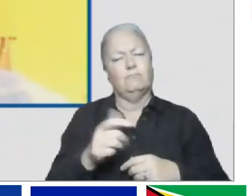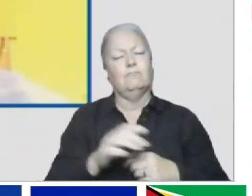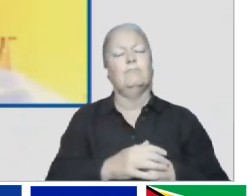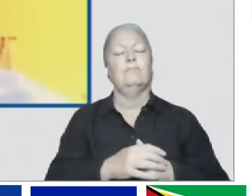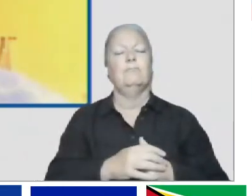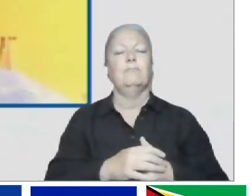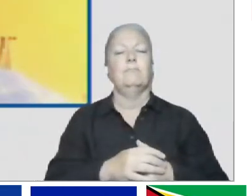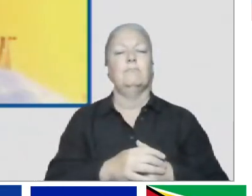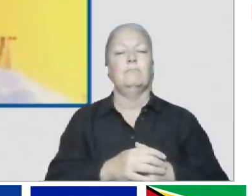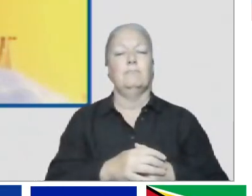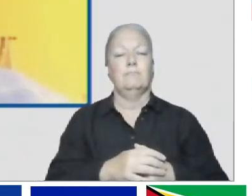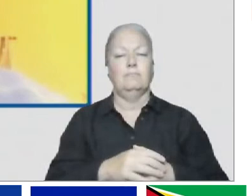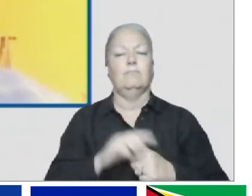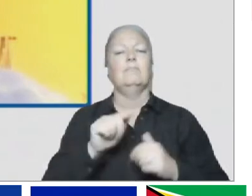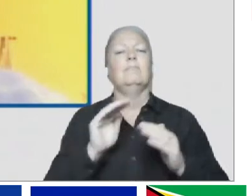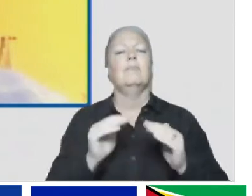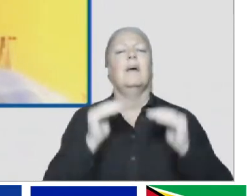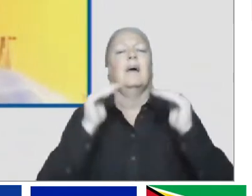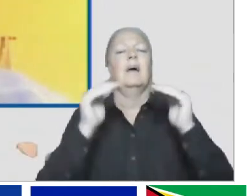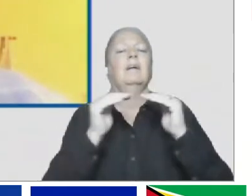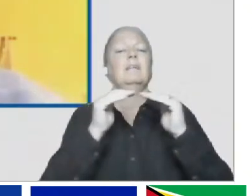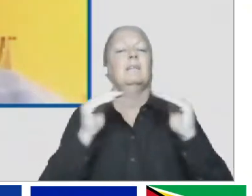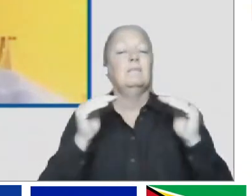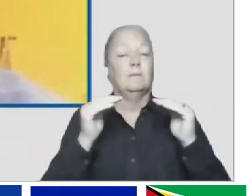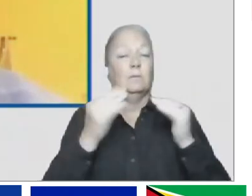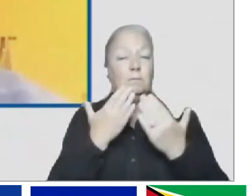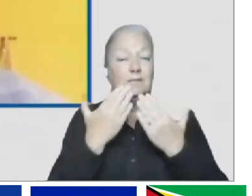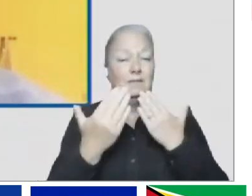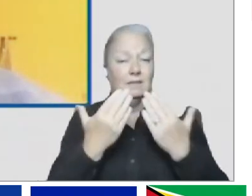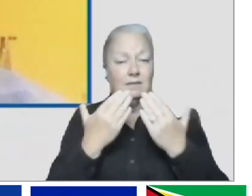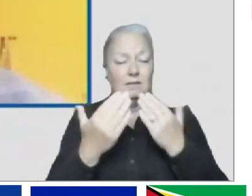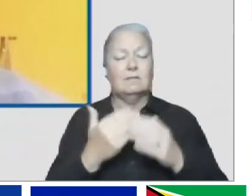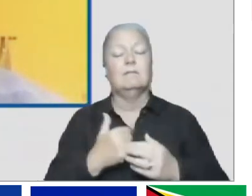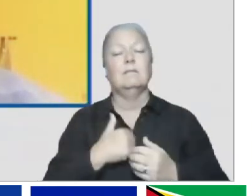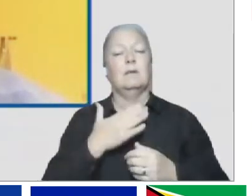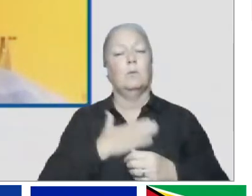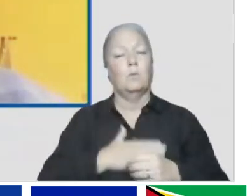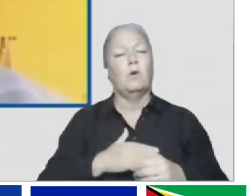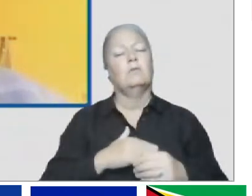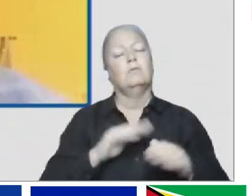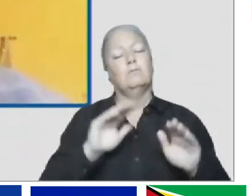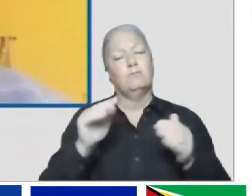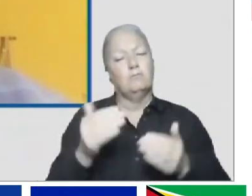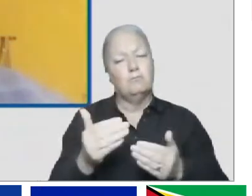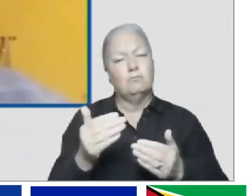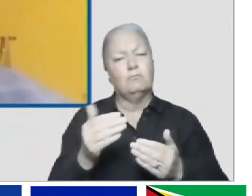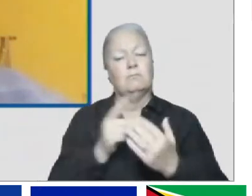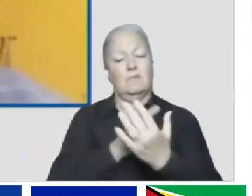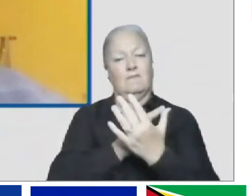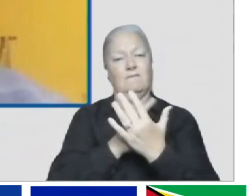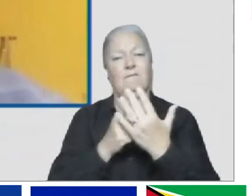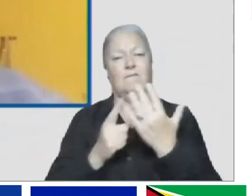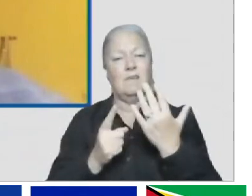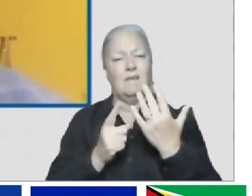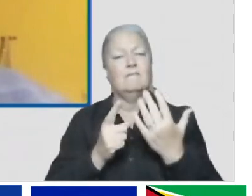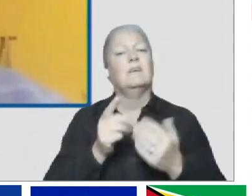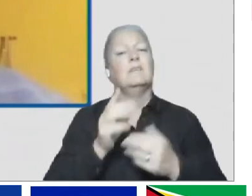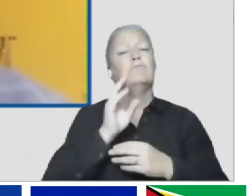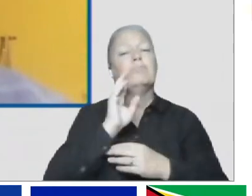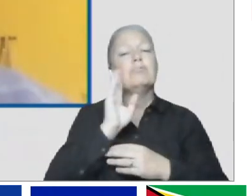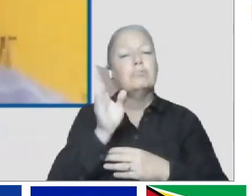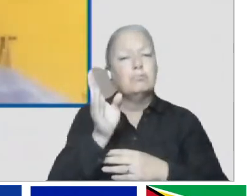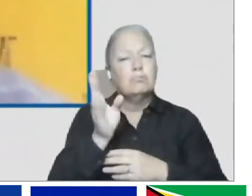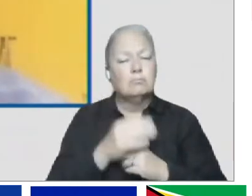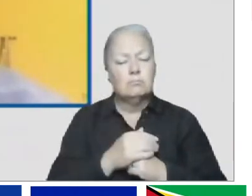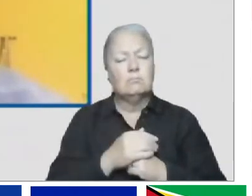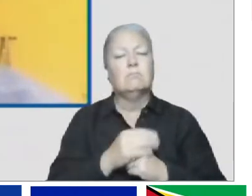meeting, introducing one by one the 5 speakers who will be speaking for 7 minutes